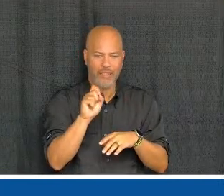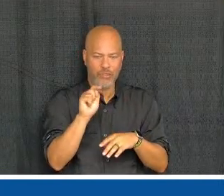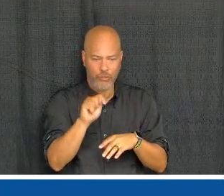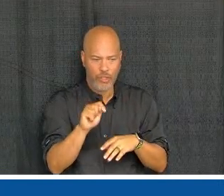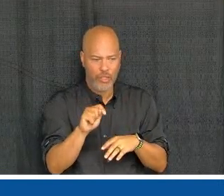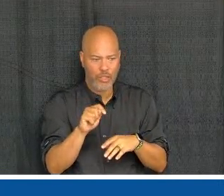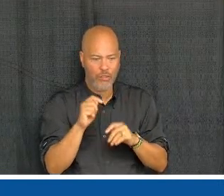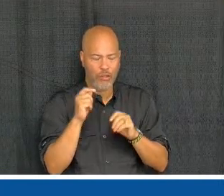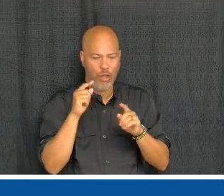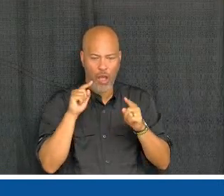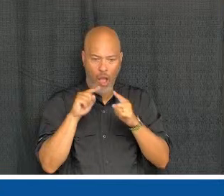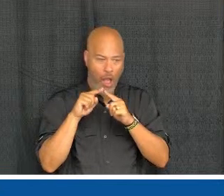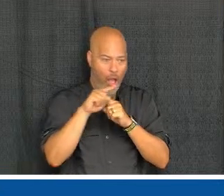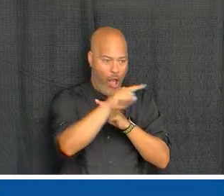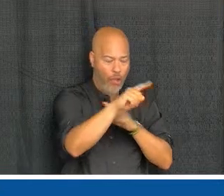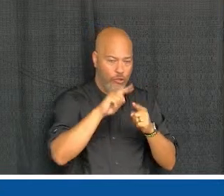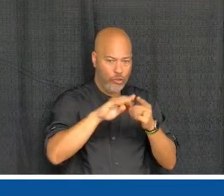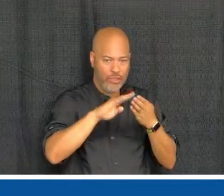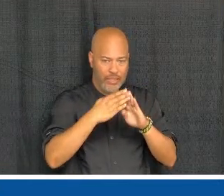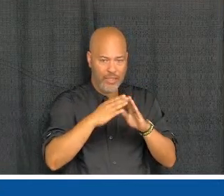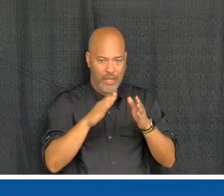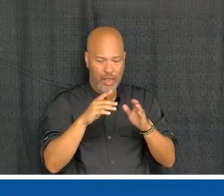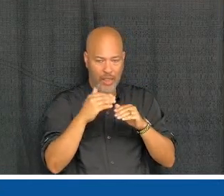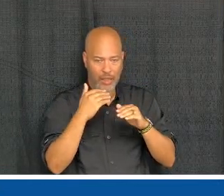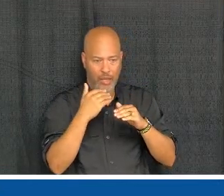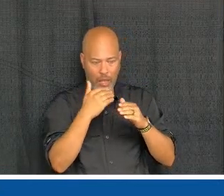again, all the way to the city limits from there on out.